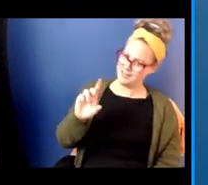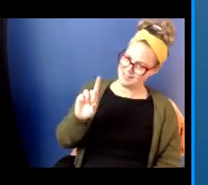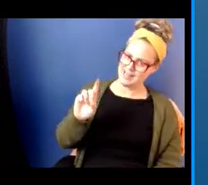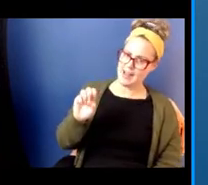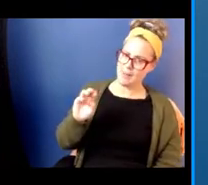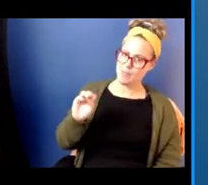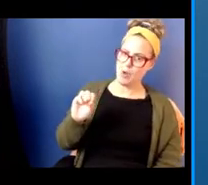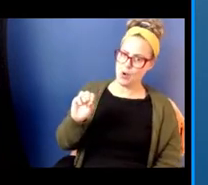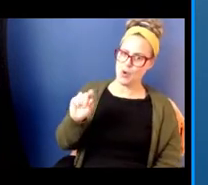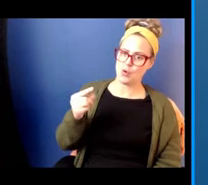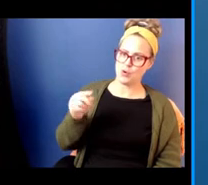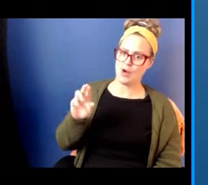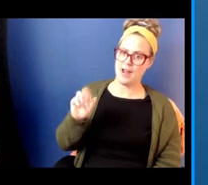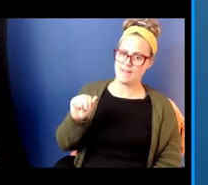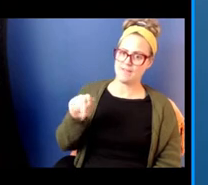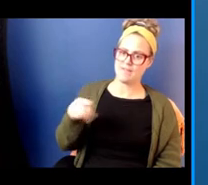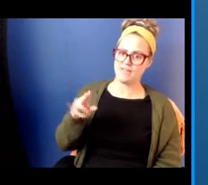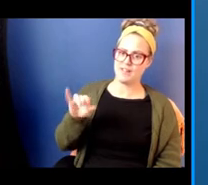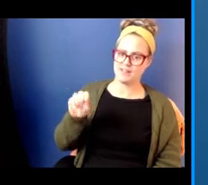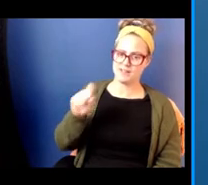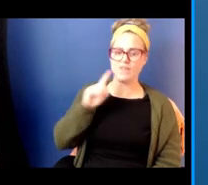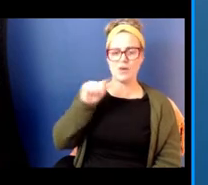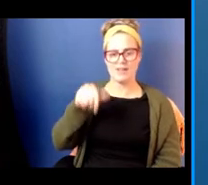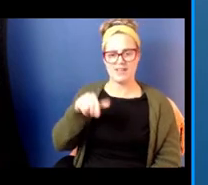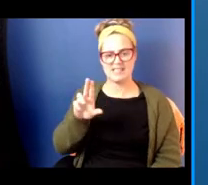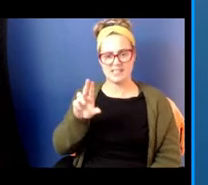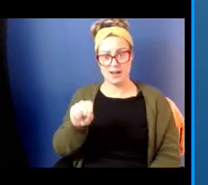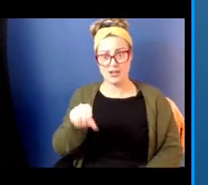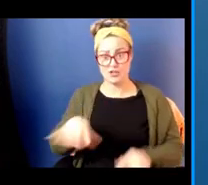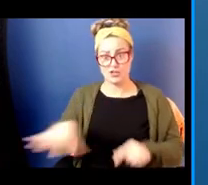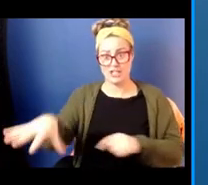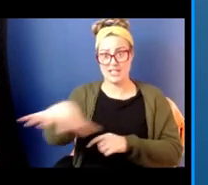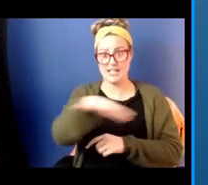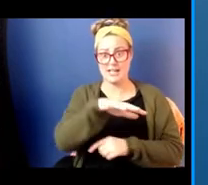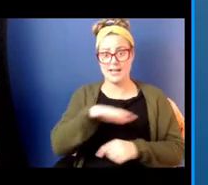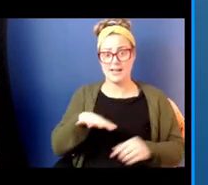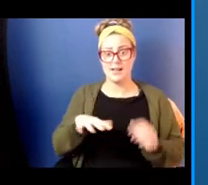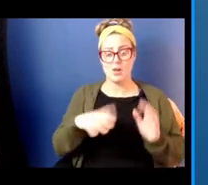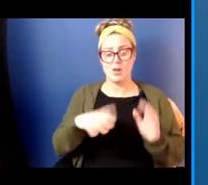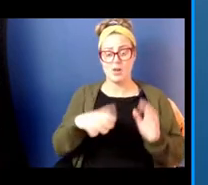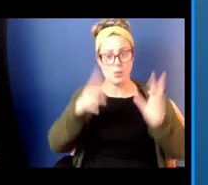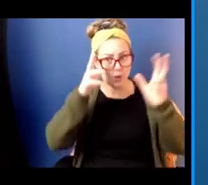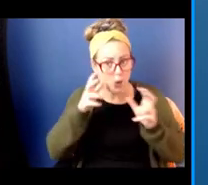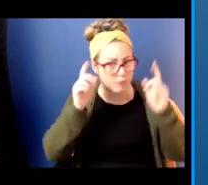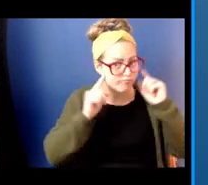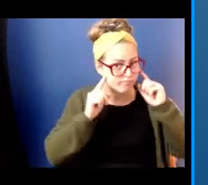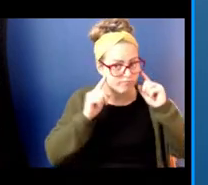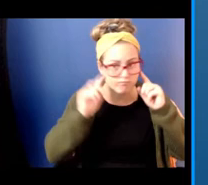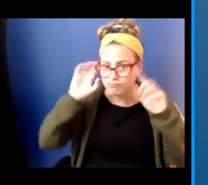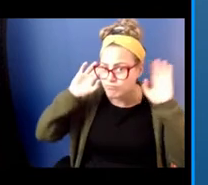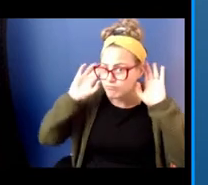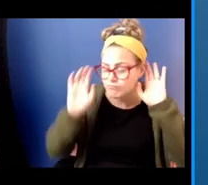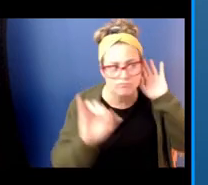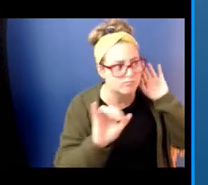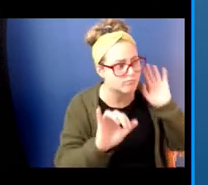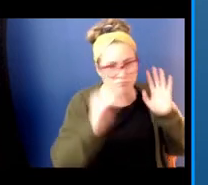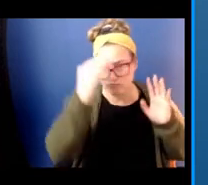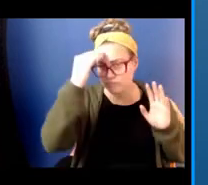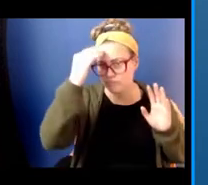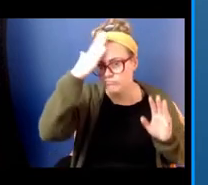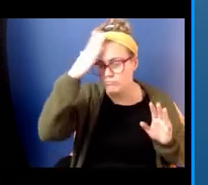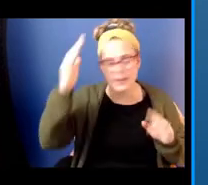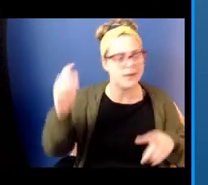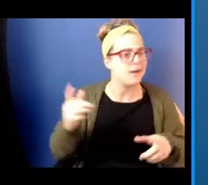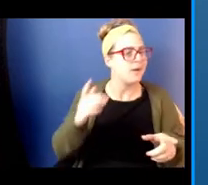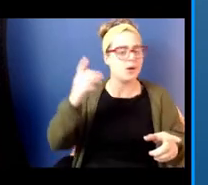that and by definition no one was going to be a hundred percent happy uh and